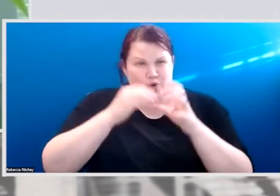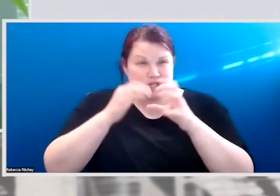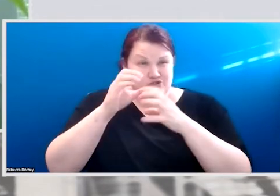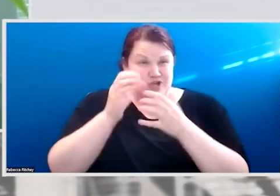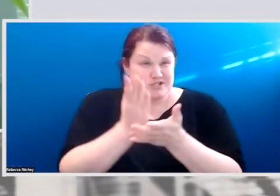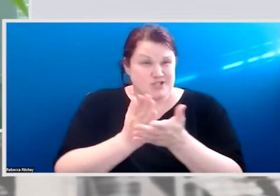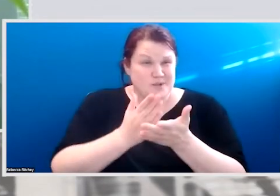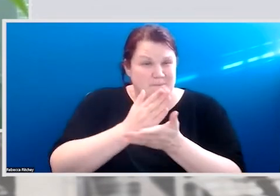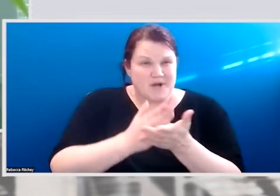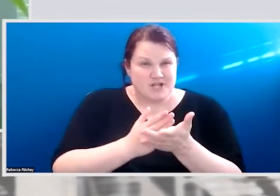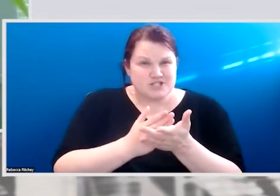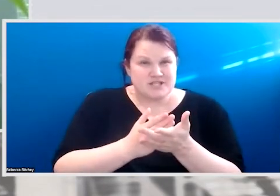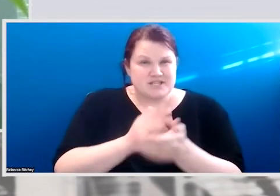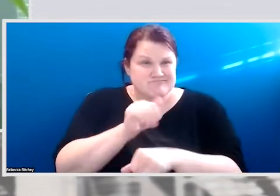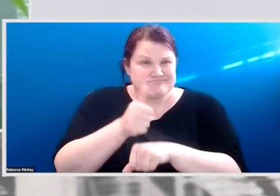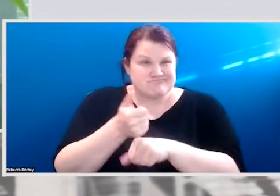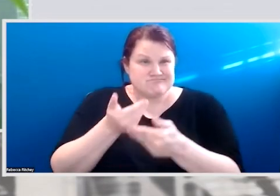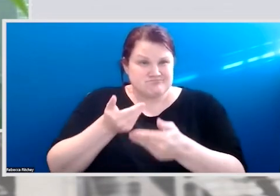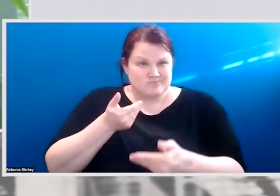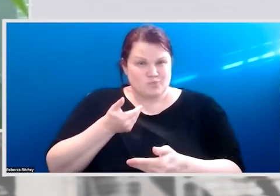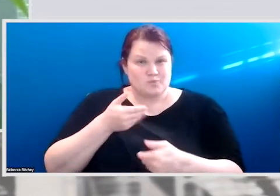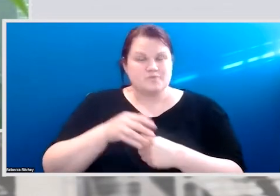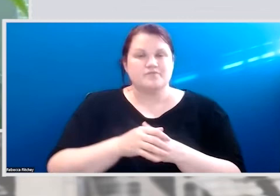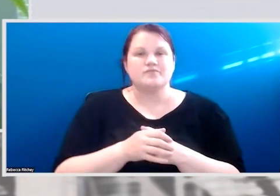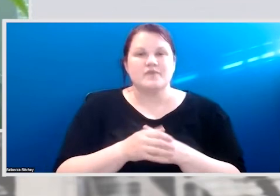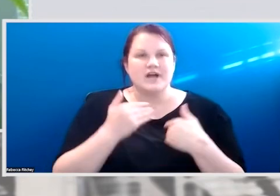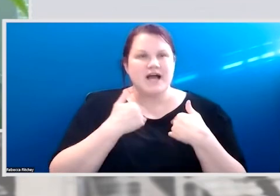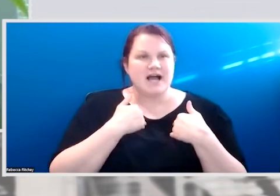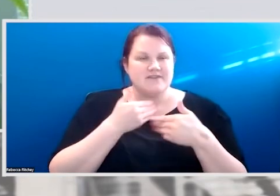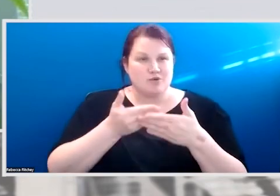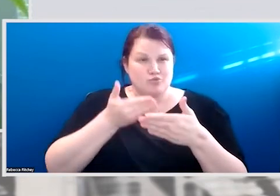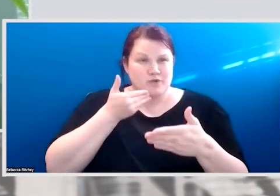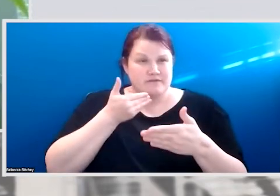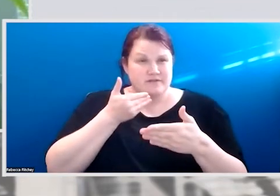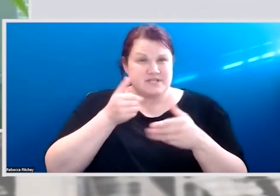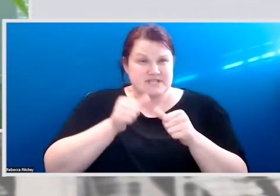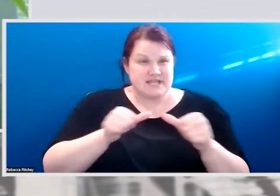be, and having that been previously a site for